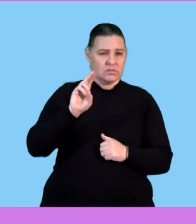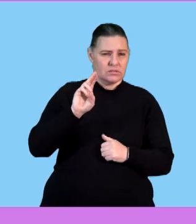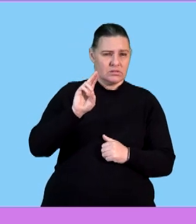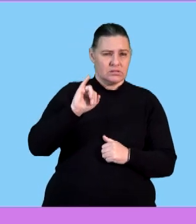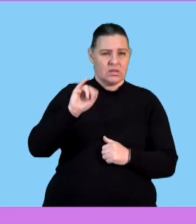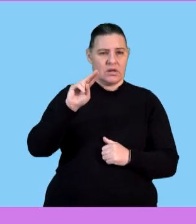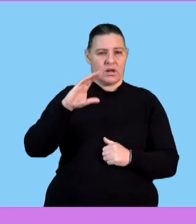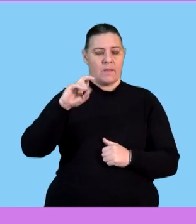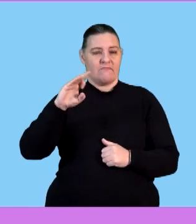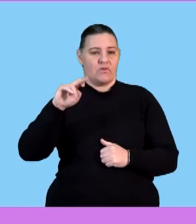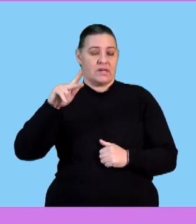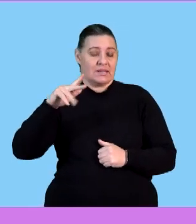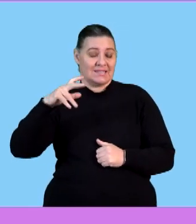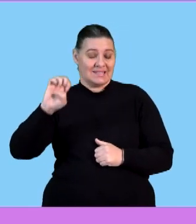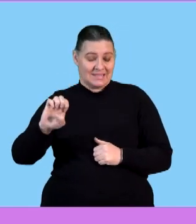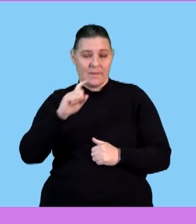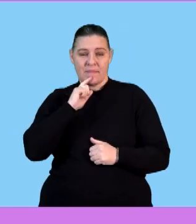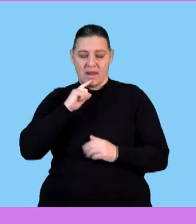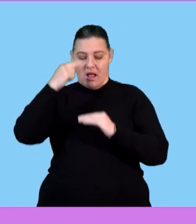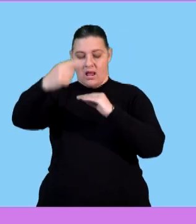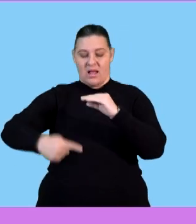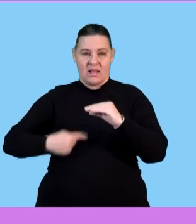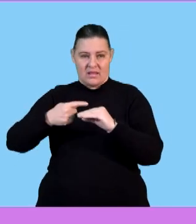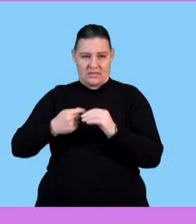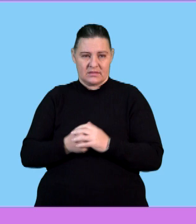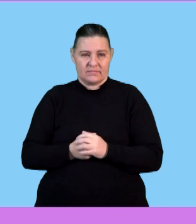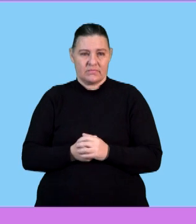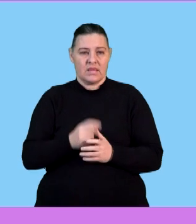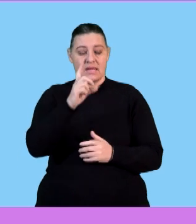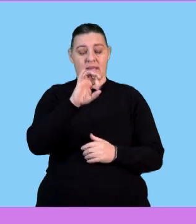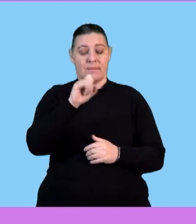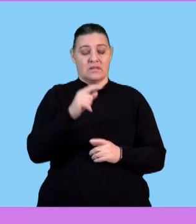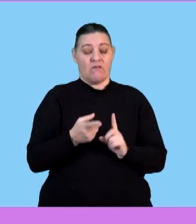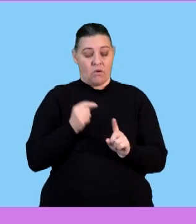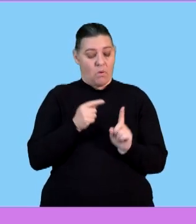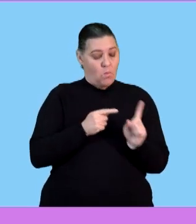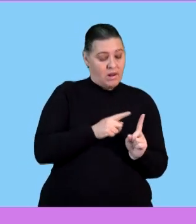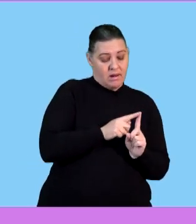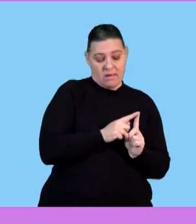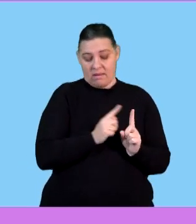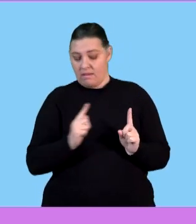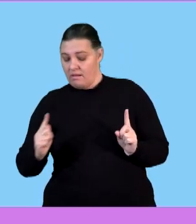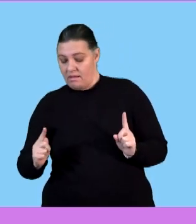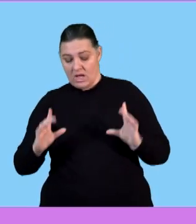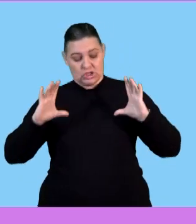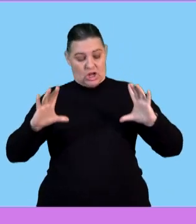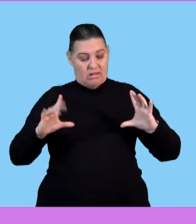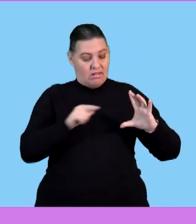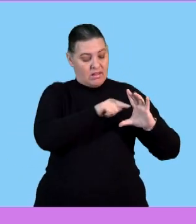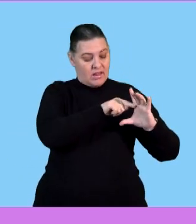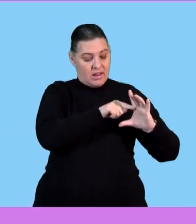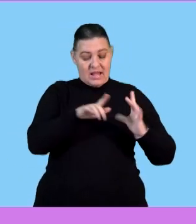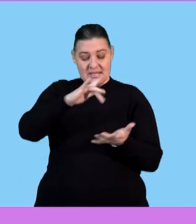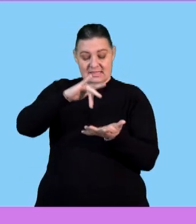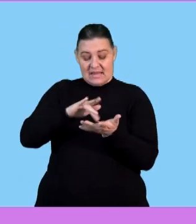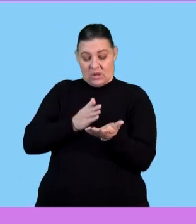Diameter, a straight line from one point on the circumference to another passing through the